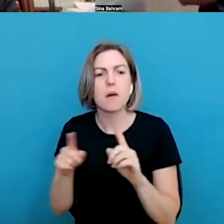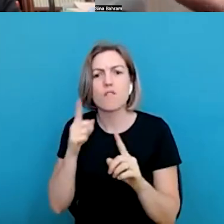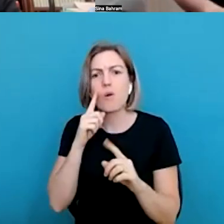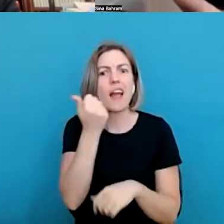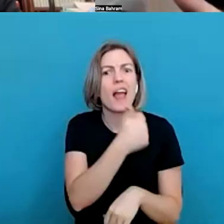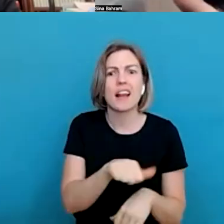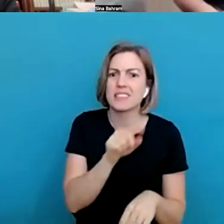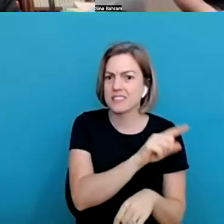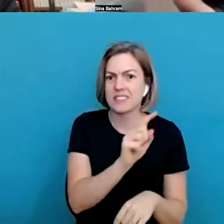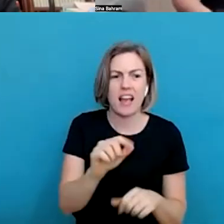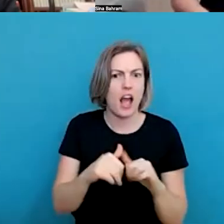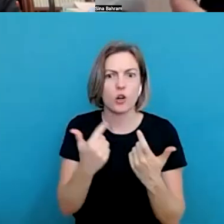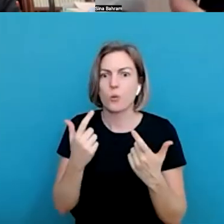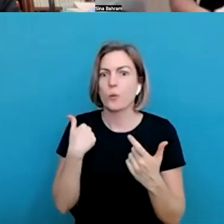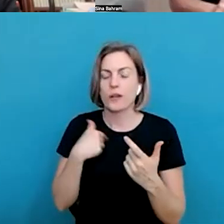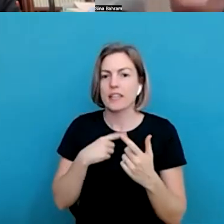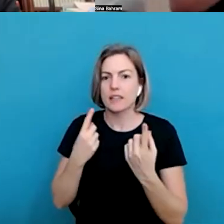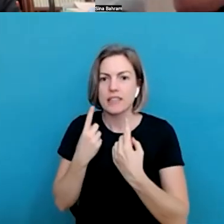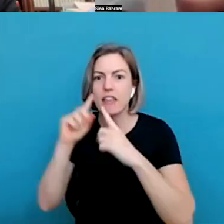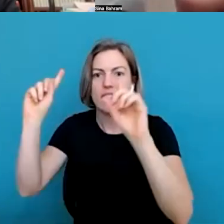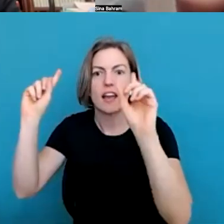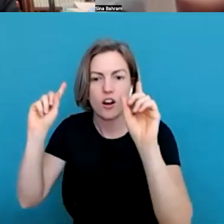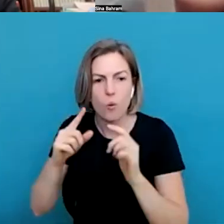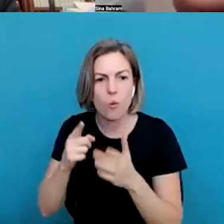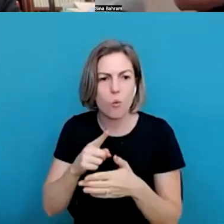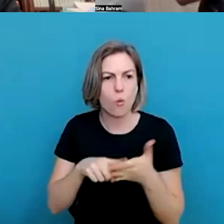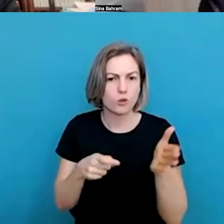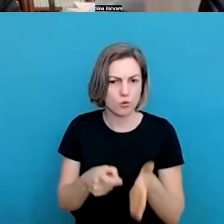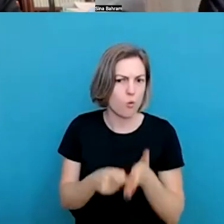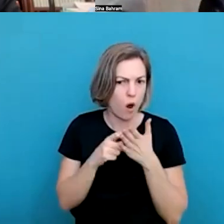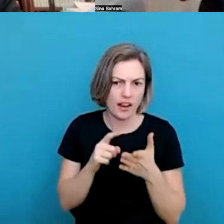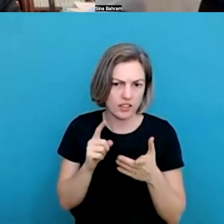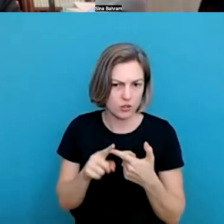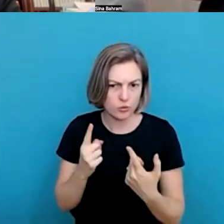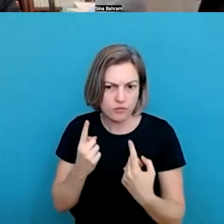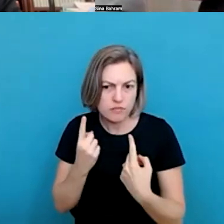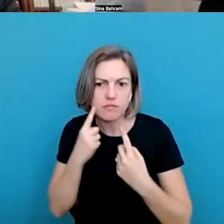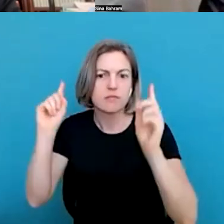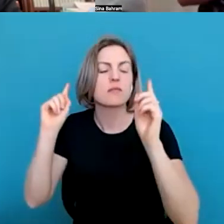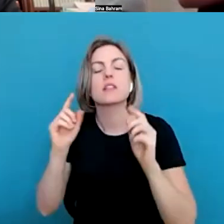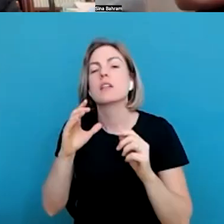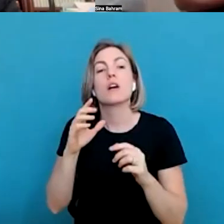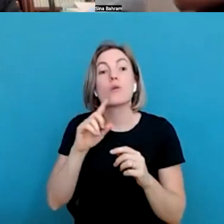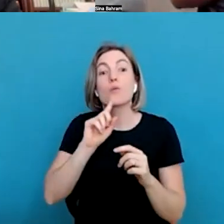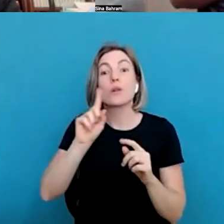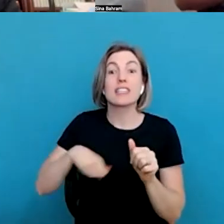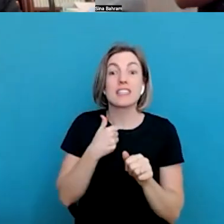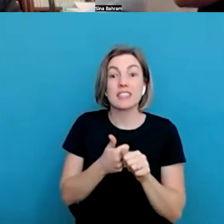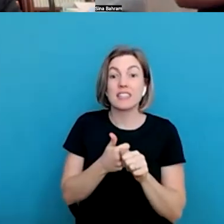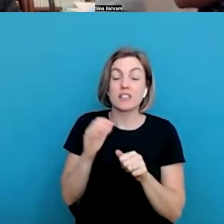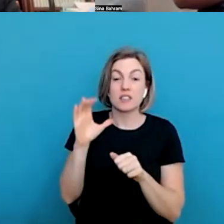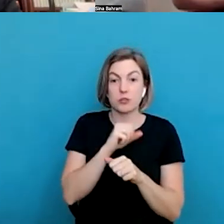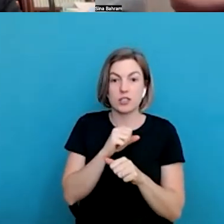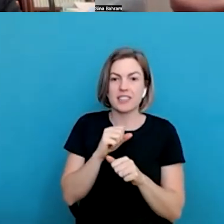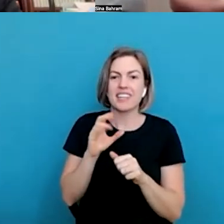do we get there? What is required to get us there? And the underlying assumption is that the inputs into, let's